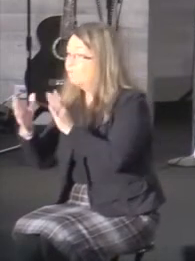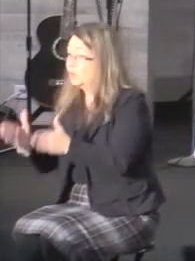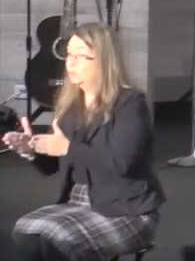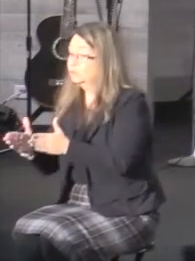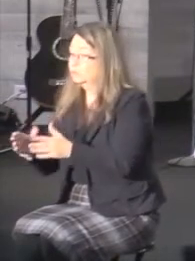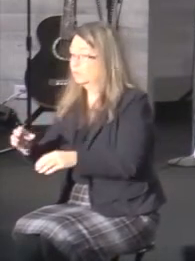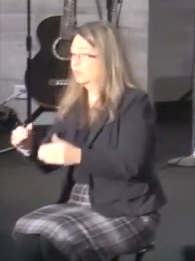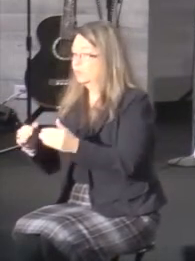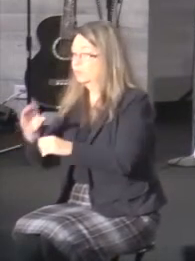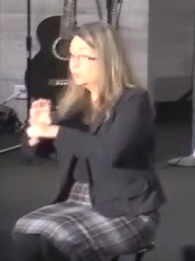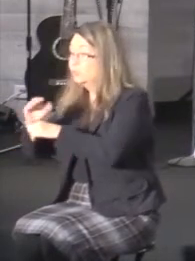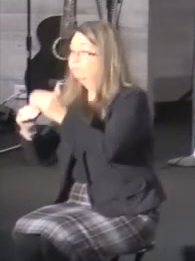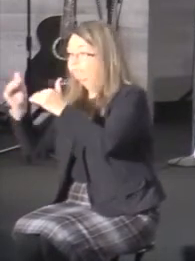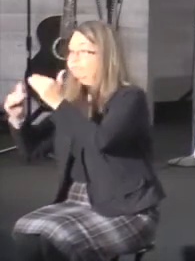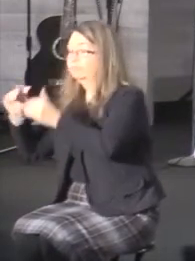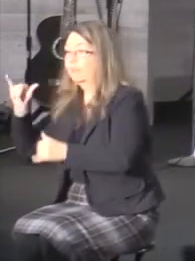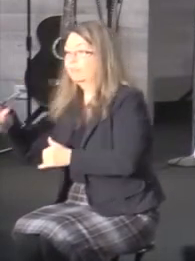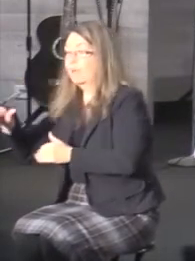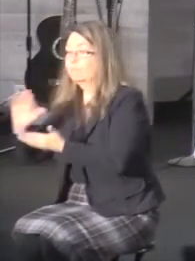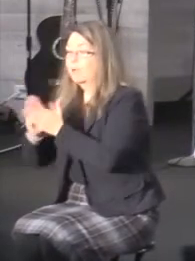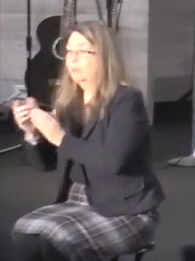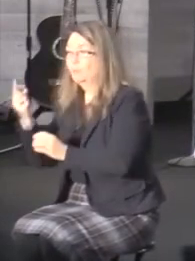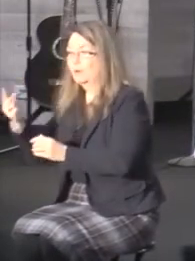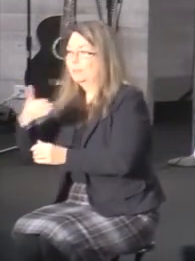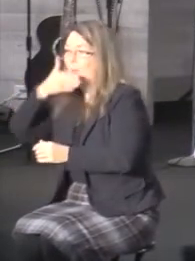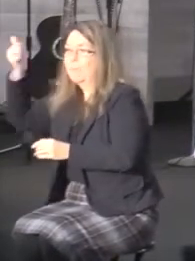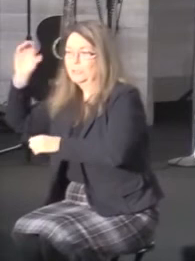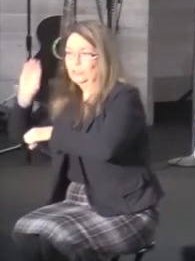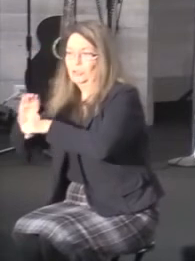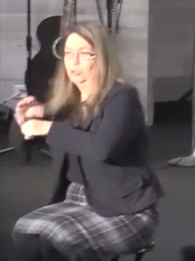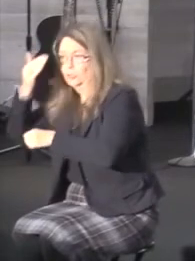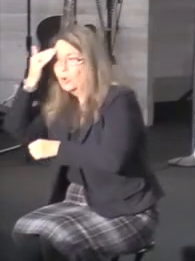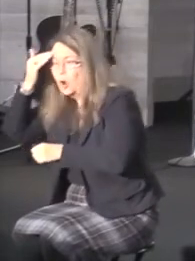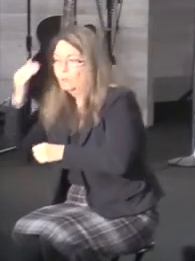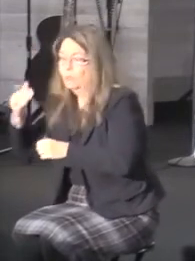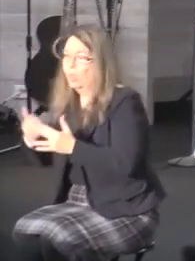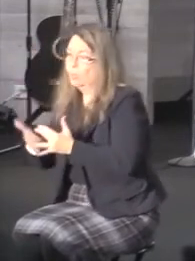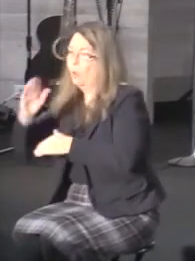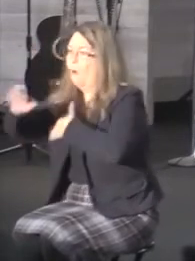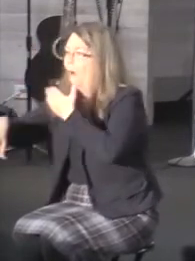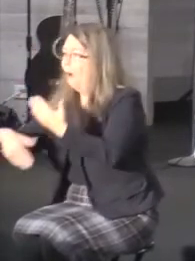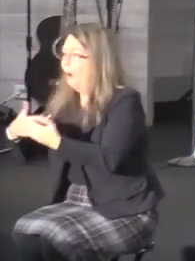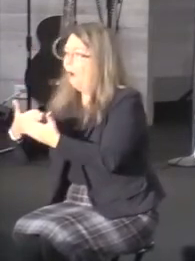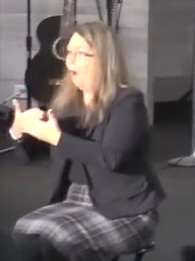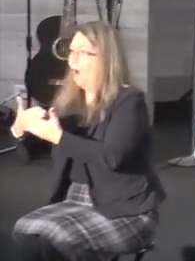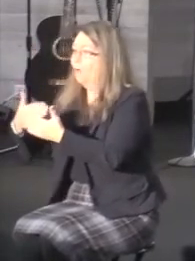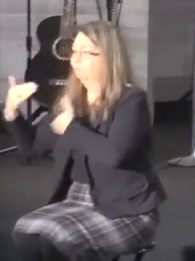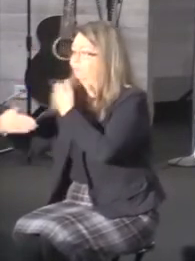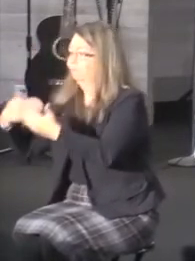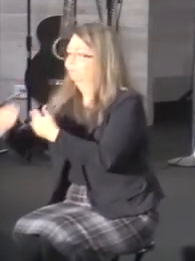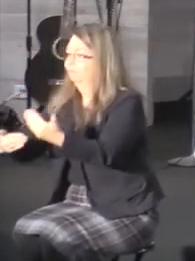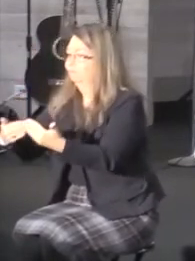And the church at Philippi becomes one of the greatest churches known, not just in the New Testament, but really throughout all of ages. They became like